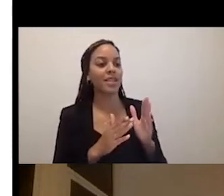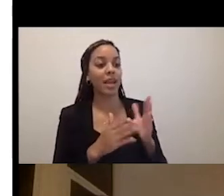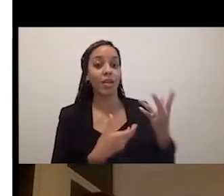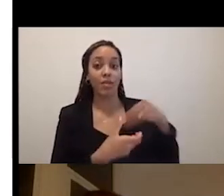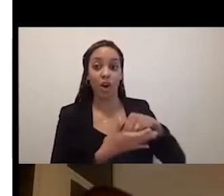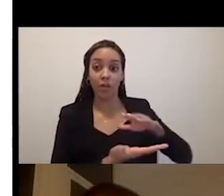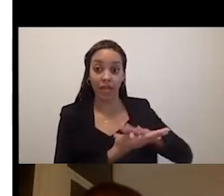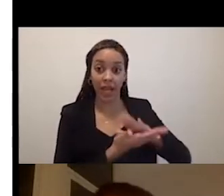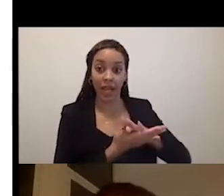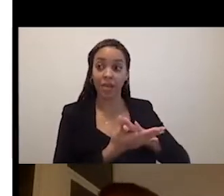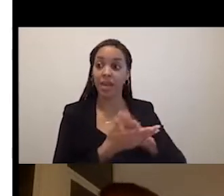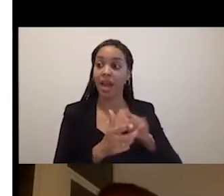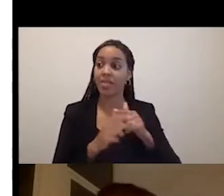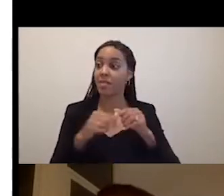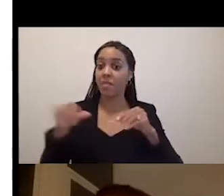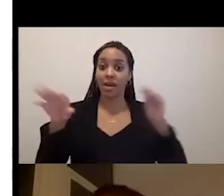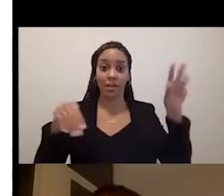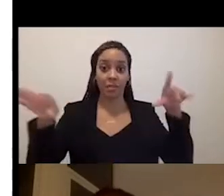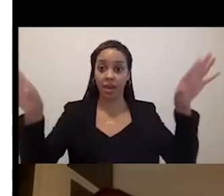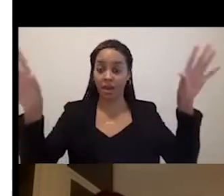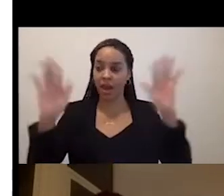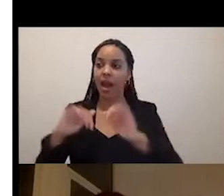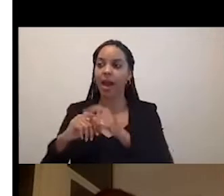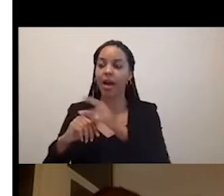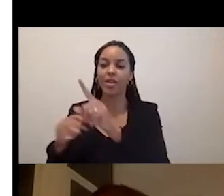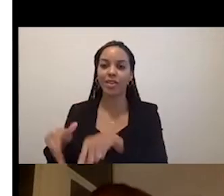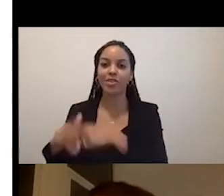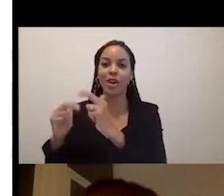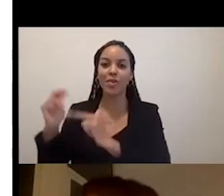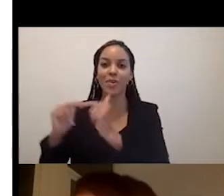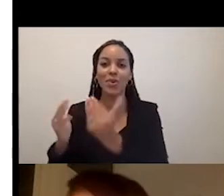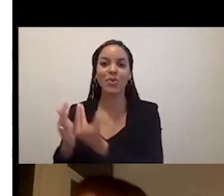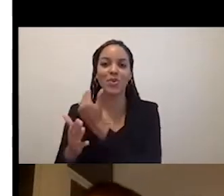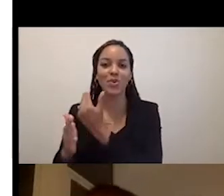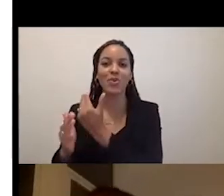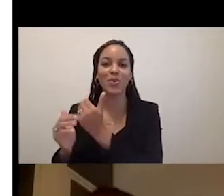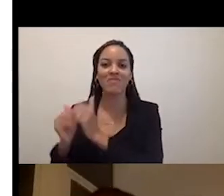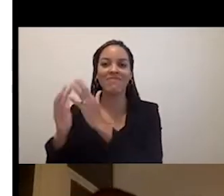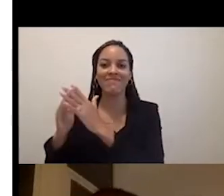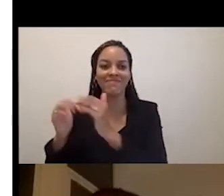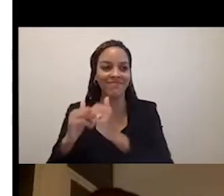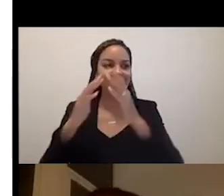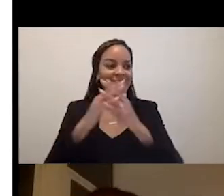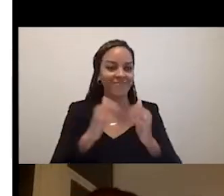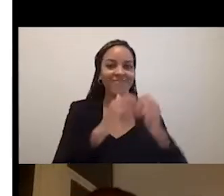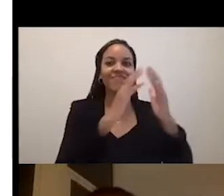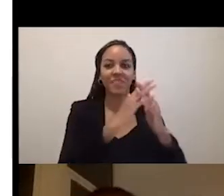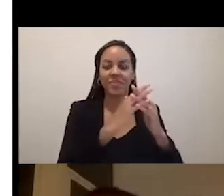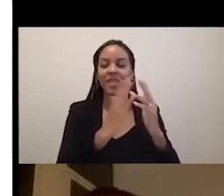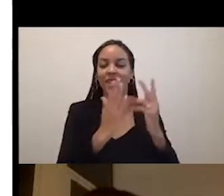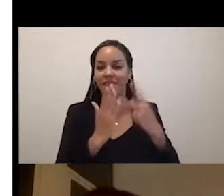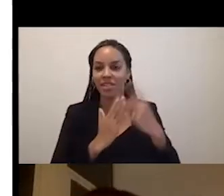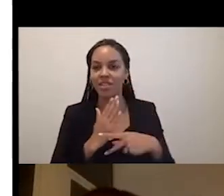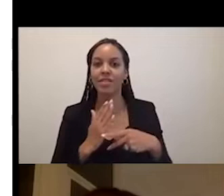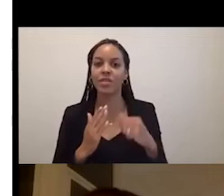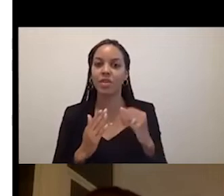from and build new initiatives. So building on the relationality with the artists and creating an avenue to engage with other kinds